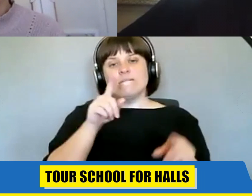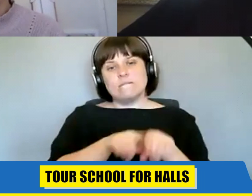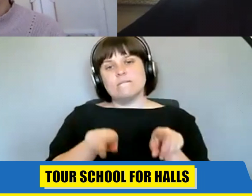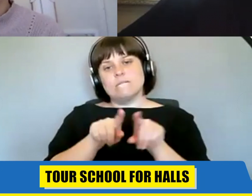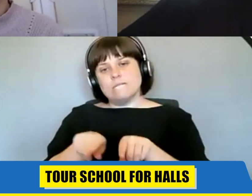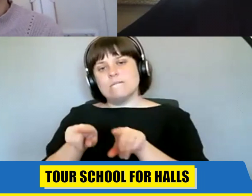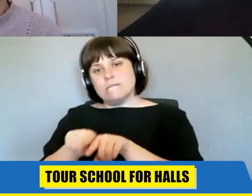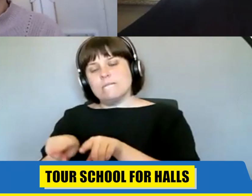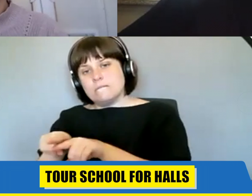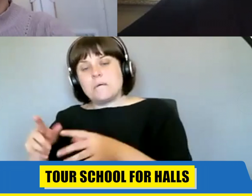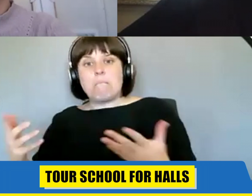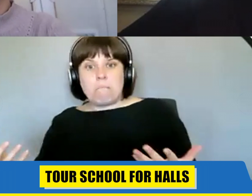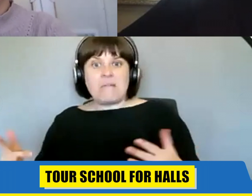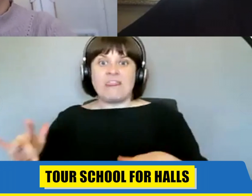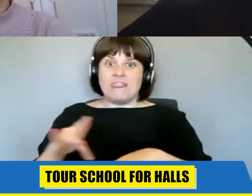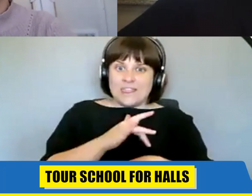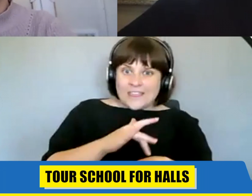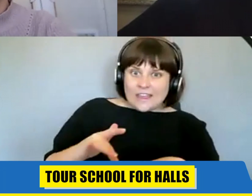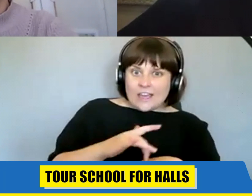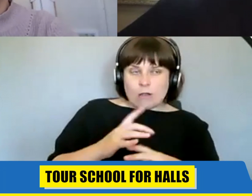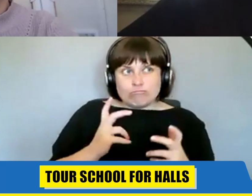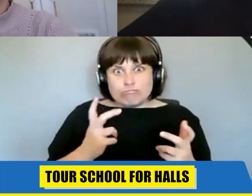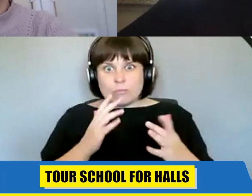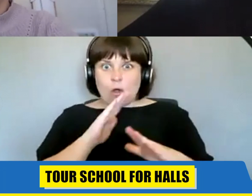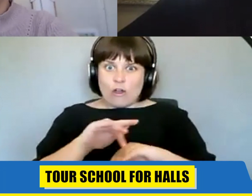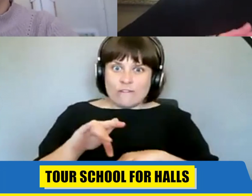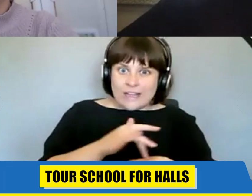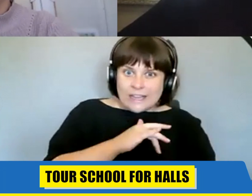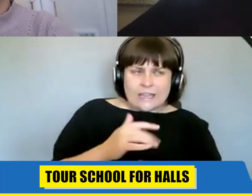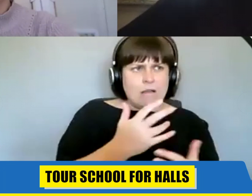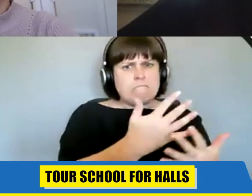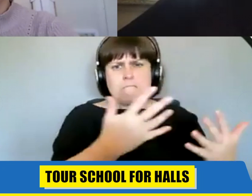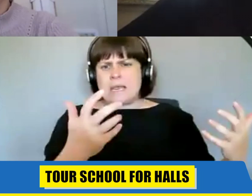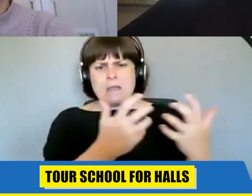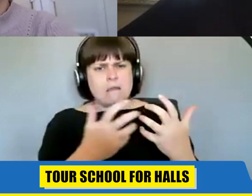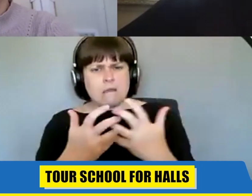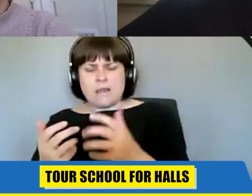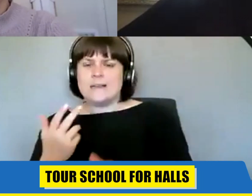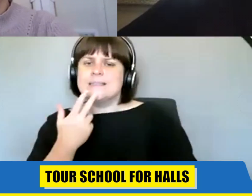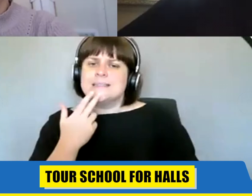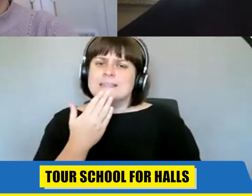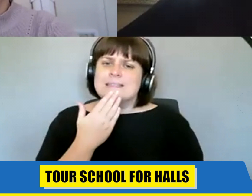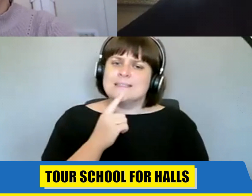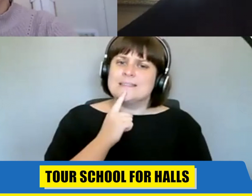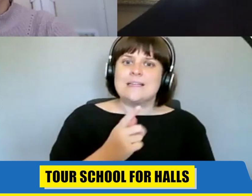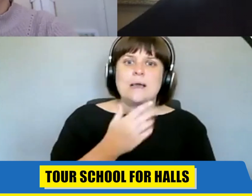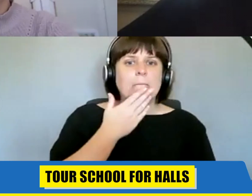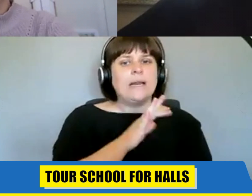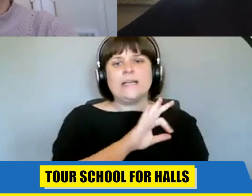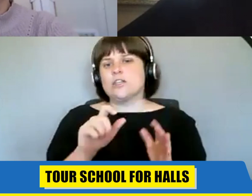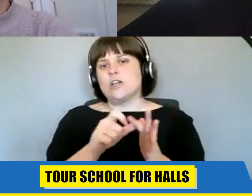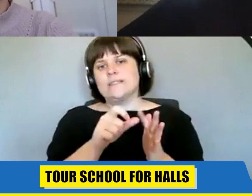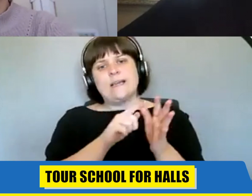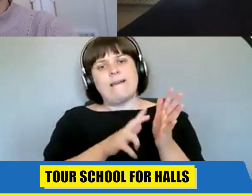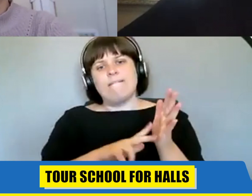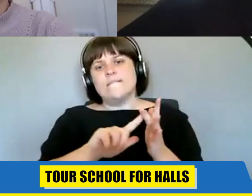number of theatre goers I heard say, subscribers, please don't give us any more David Williamson. We are sick